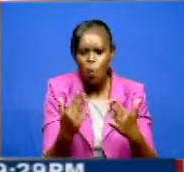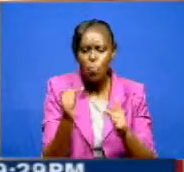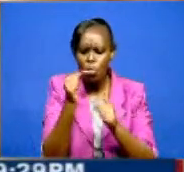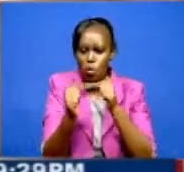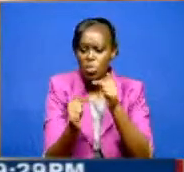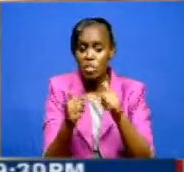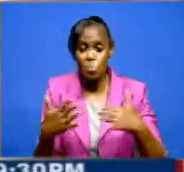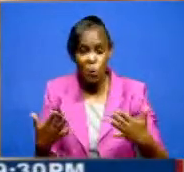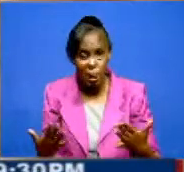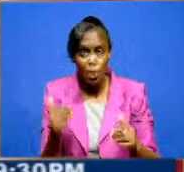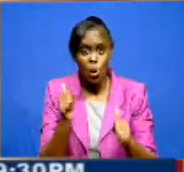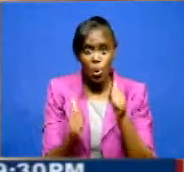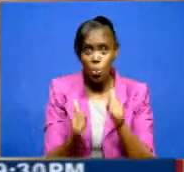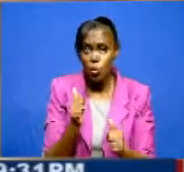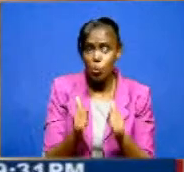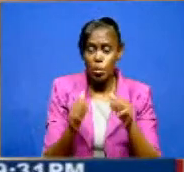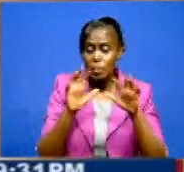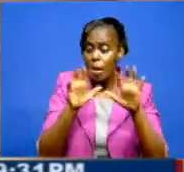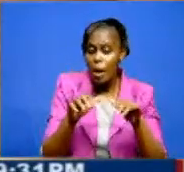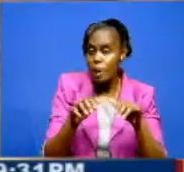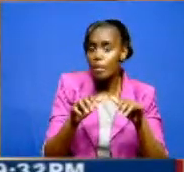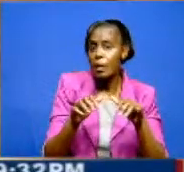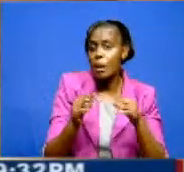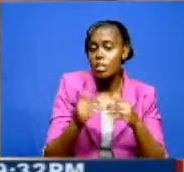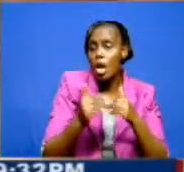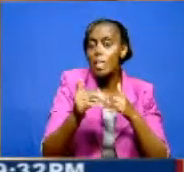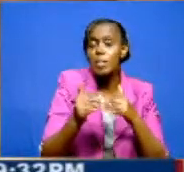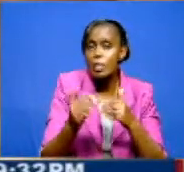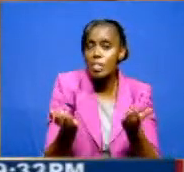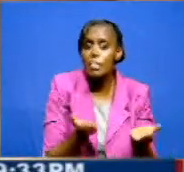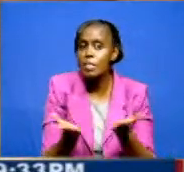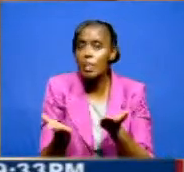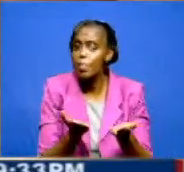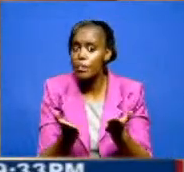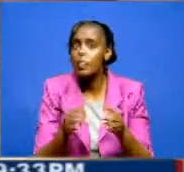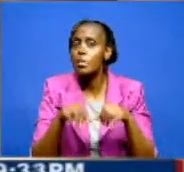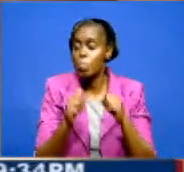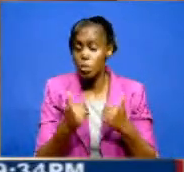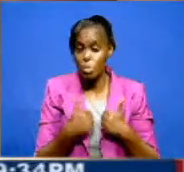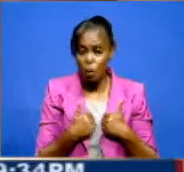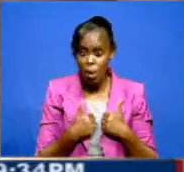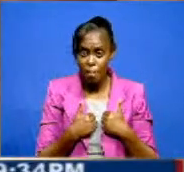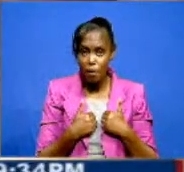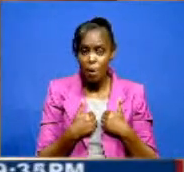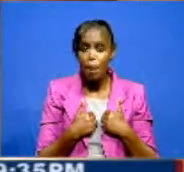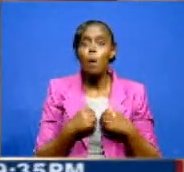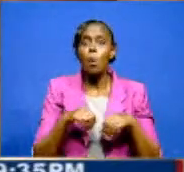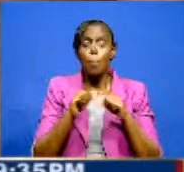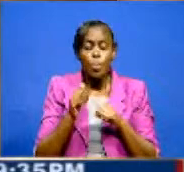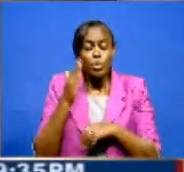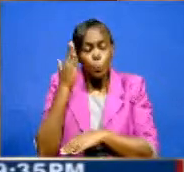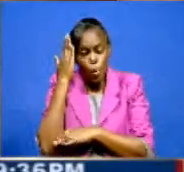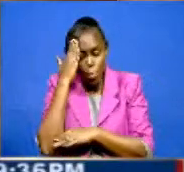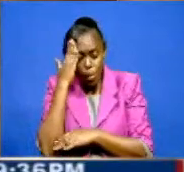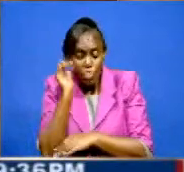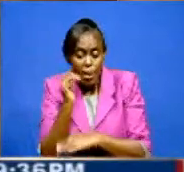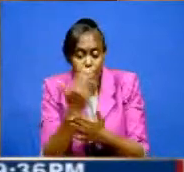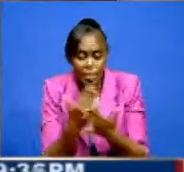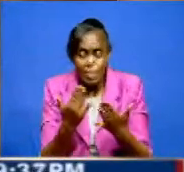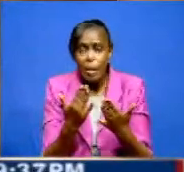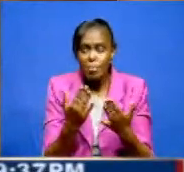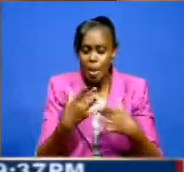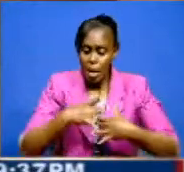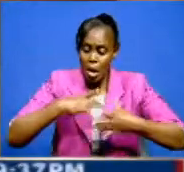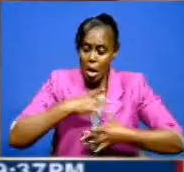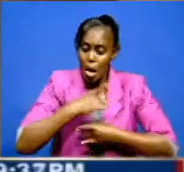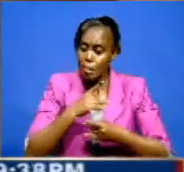about it, which agricultural extension services will there be. And Senator Wambua would also know that some of these will be interested